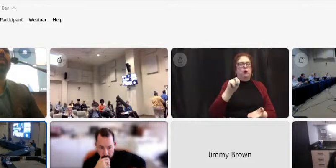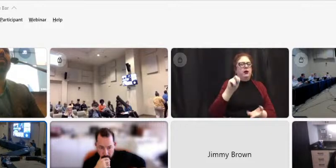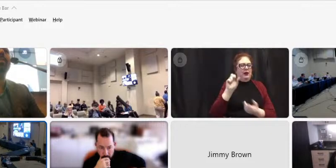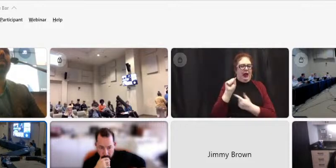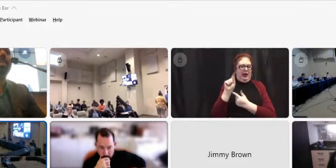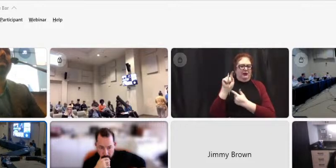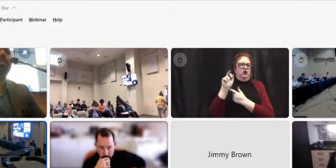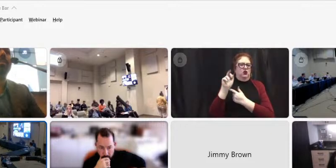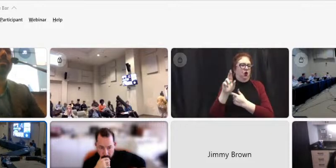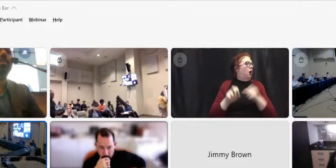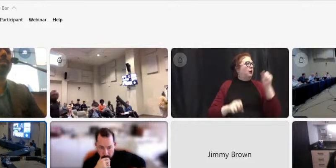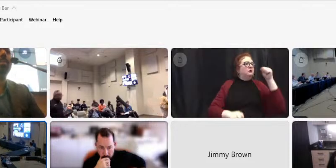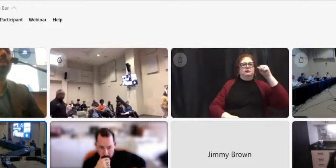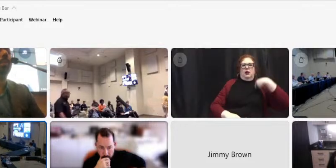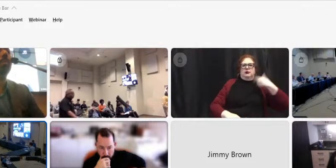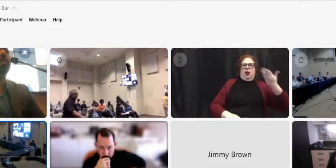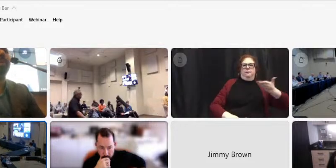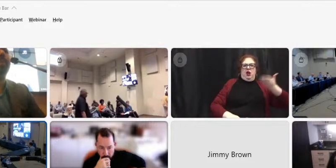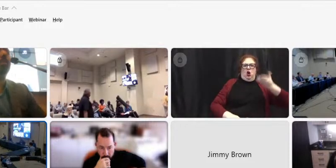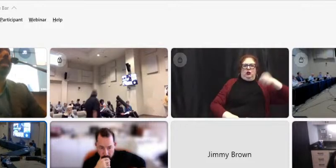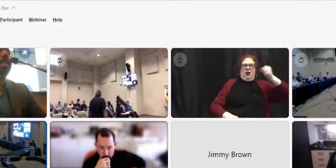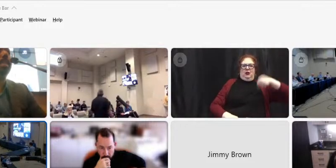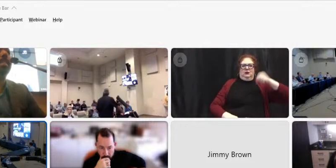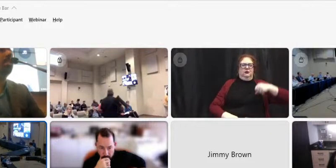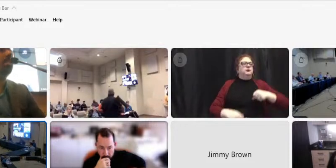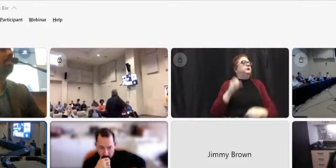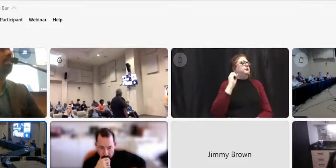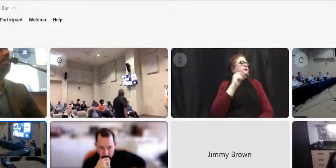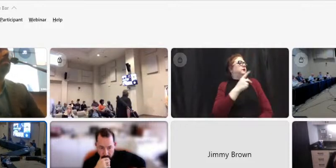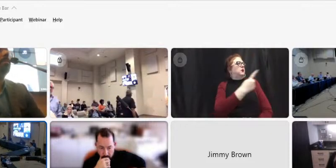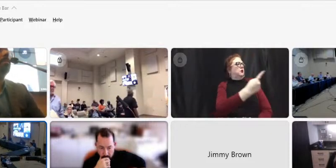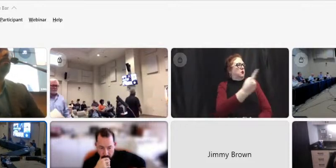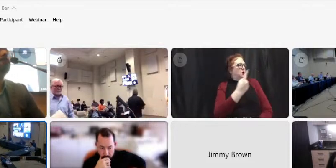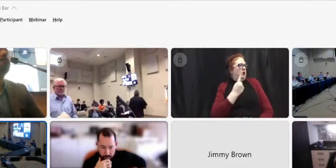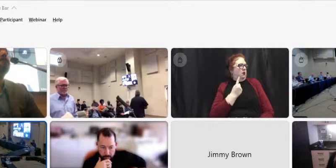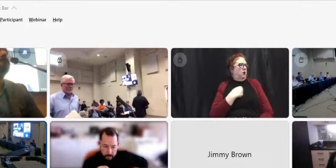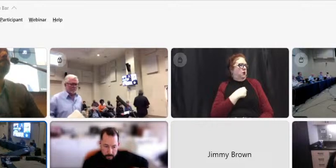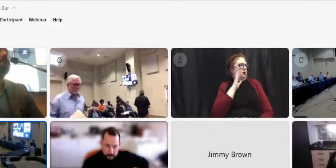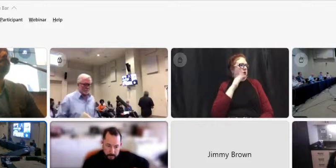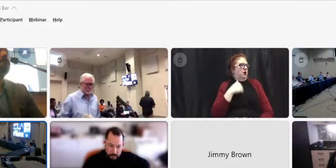great. You can just head this way to the podium and we will have the reading.